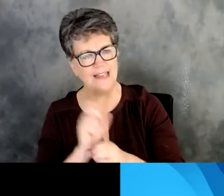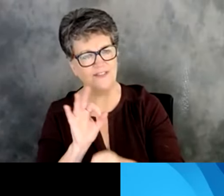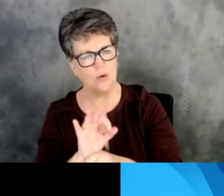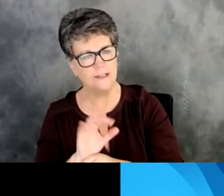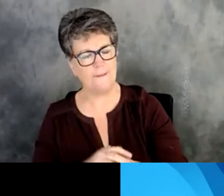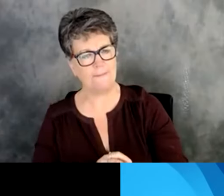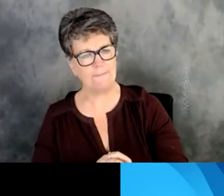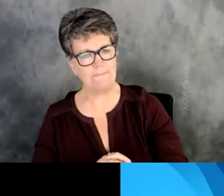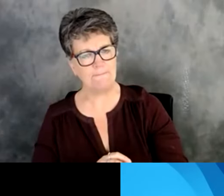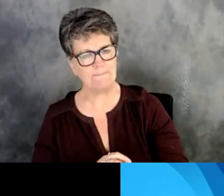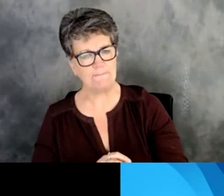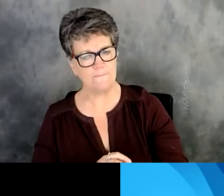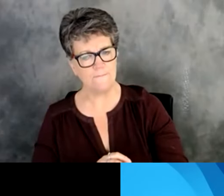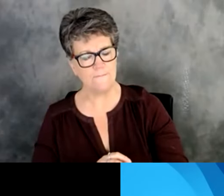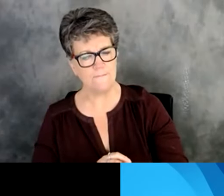mention?